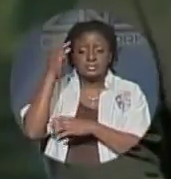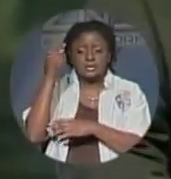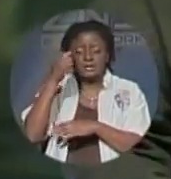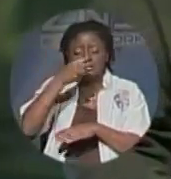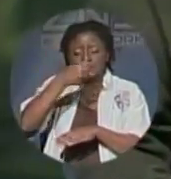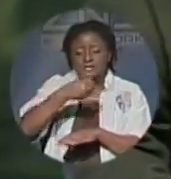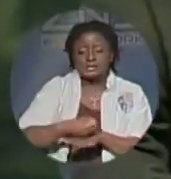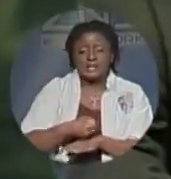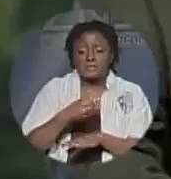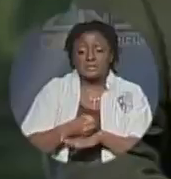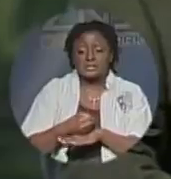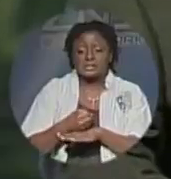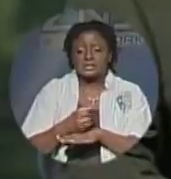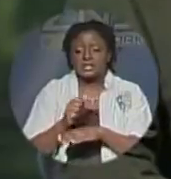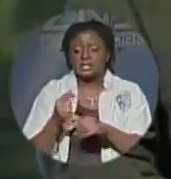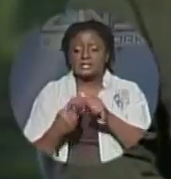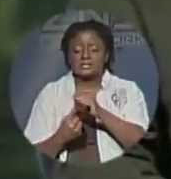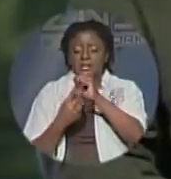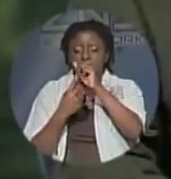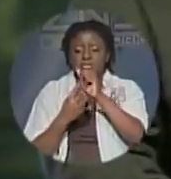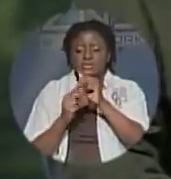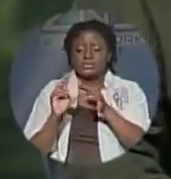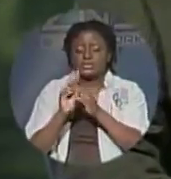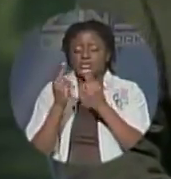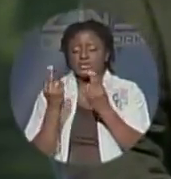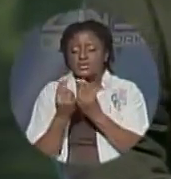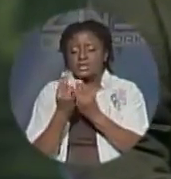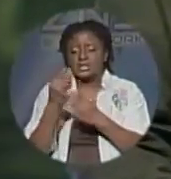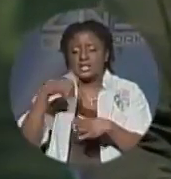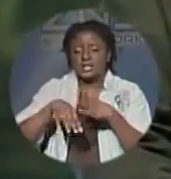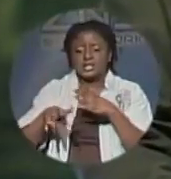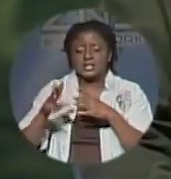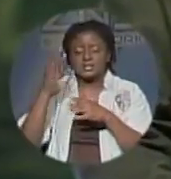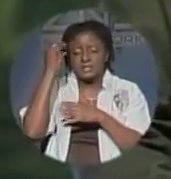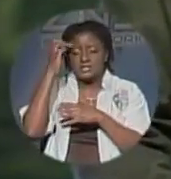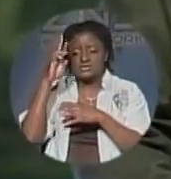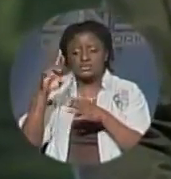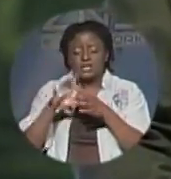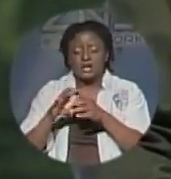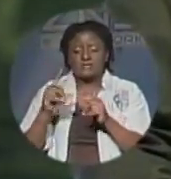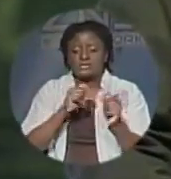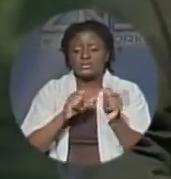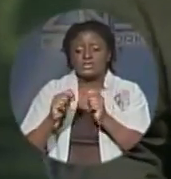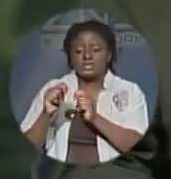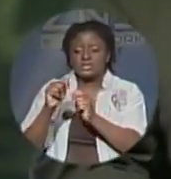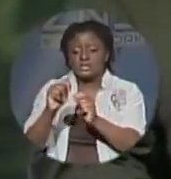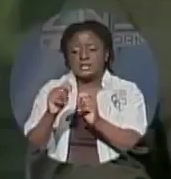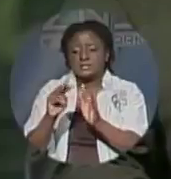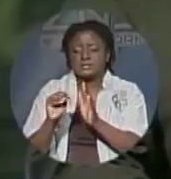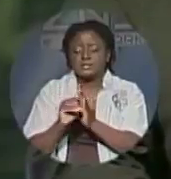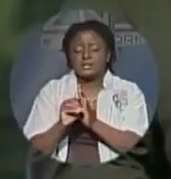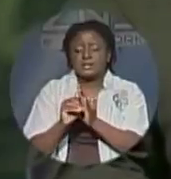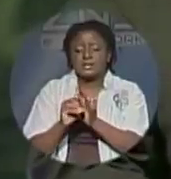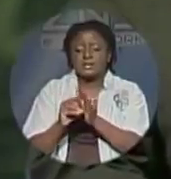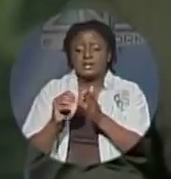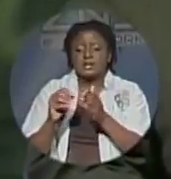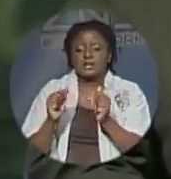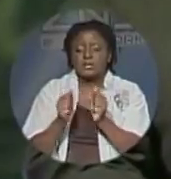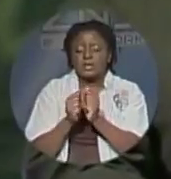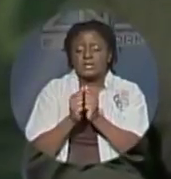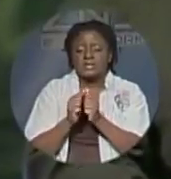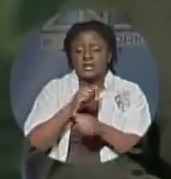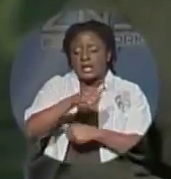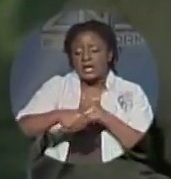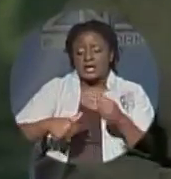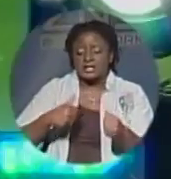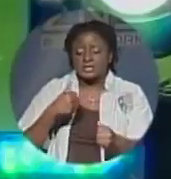a special unit within the Ministry of Tourism, headed by Mr. Tyrone Sawyer, that has had an annual budget of $2 million to